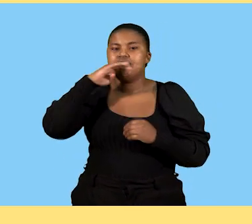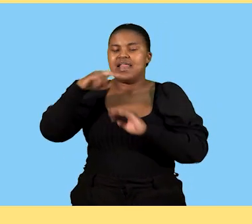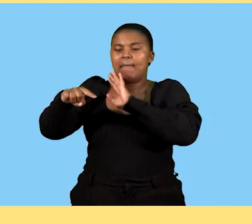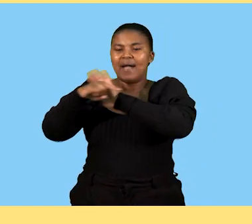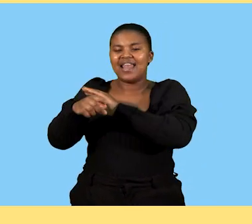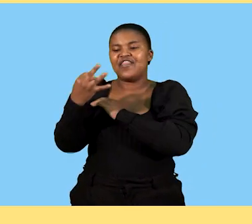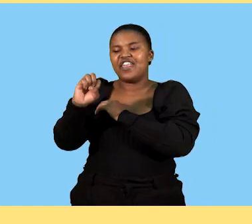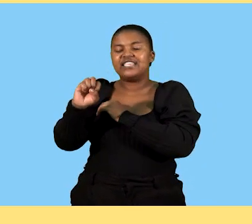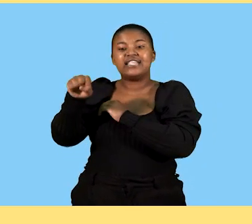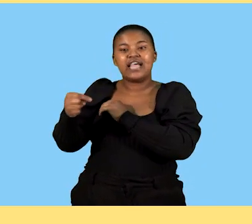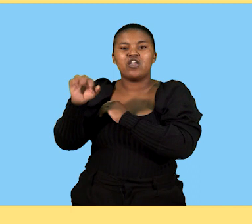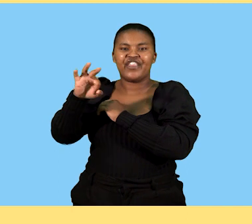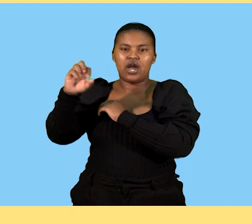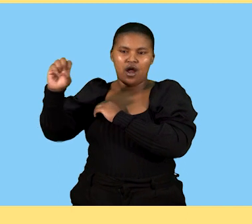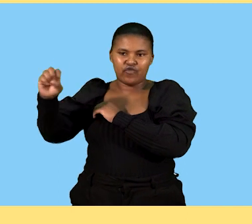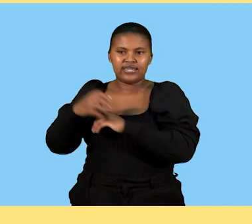minus